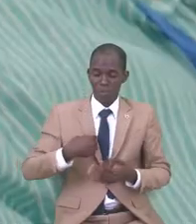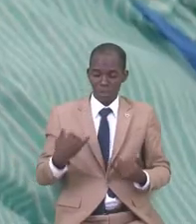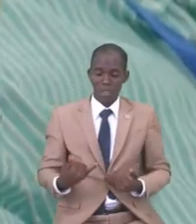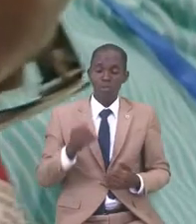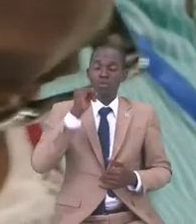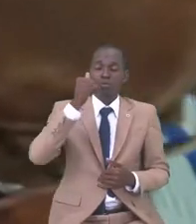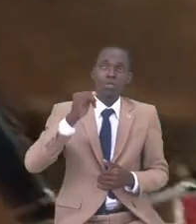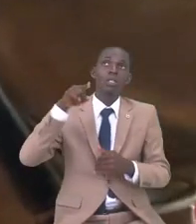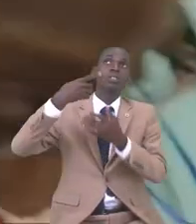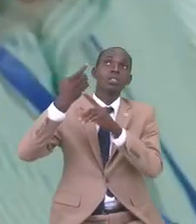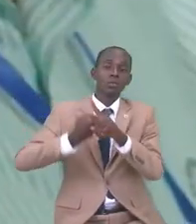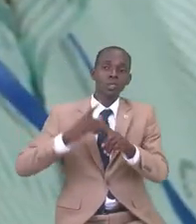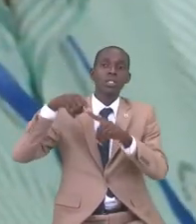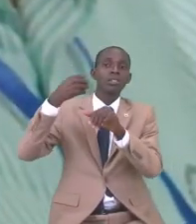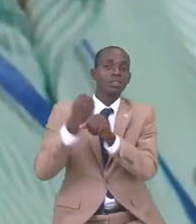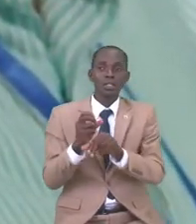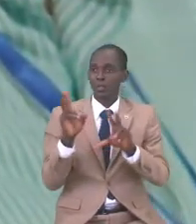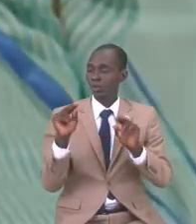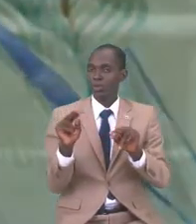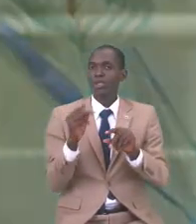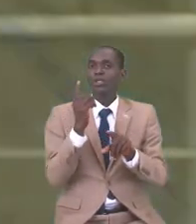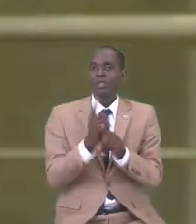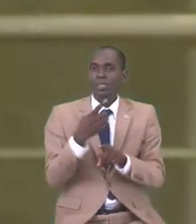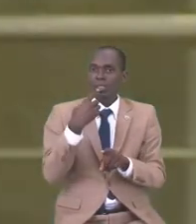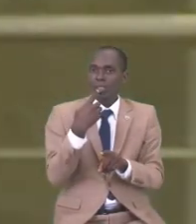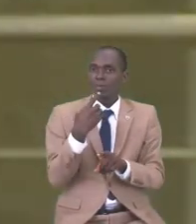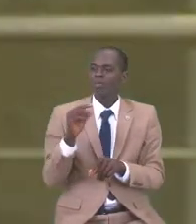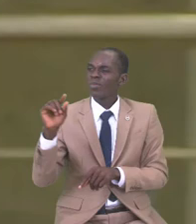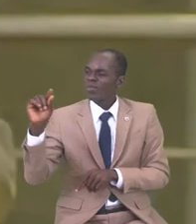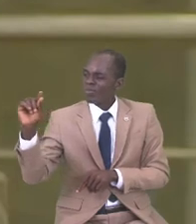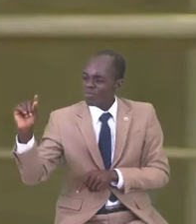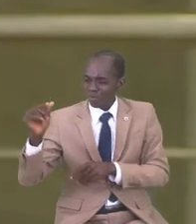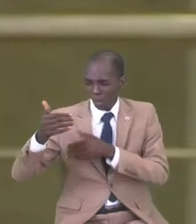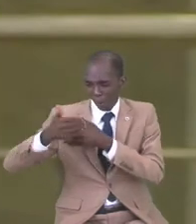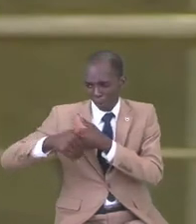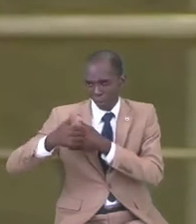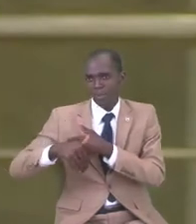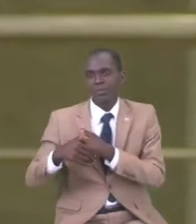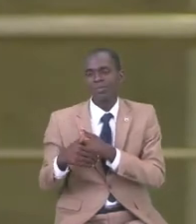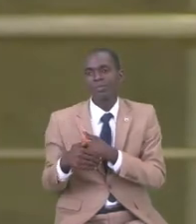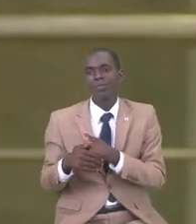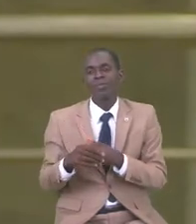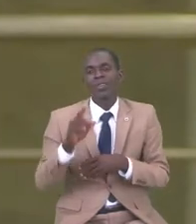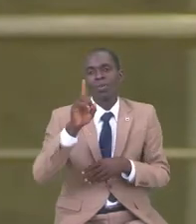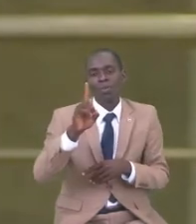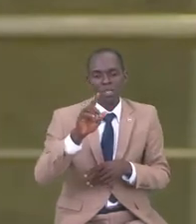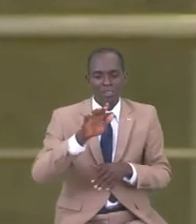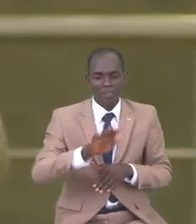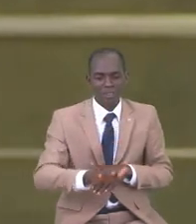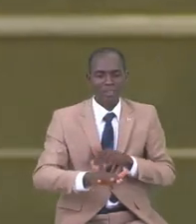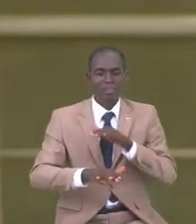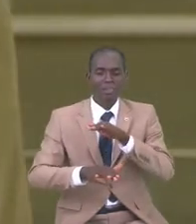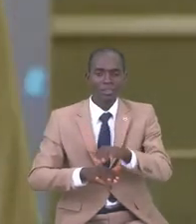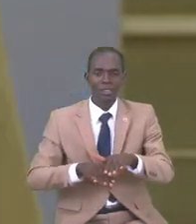week and next month and next year. He just said, just a meal. a step at a time. You